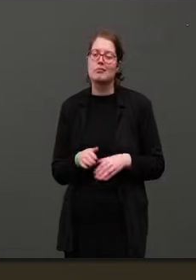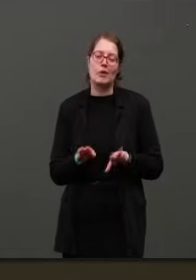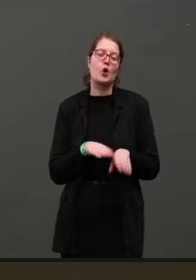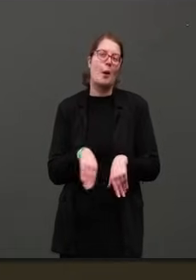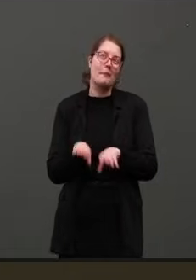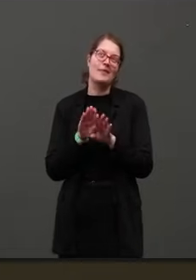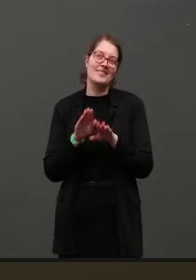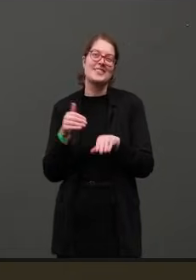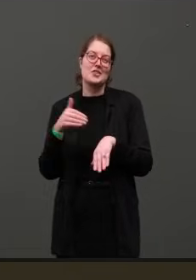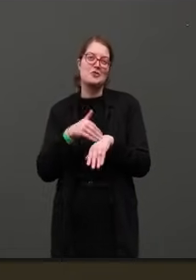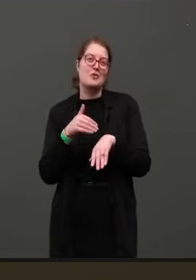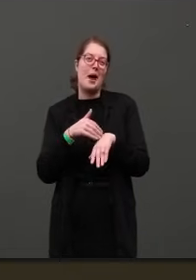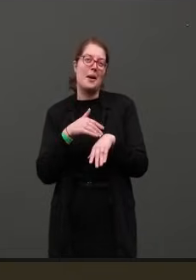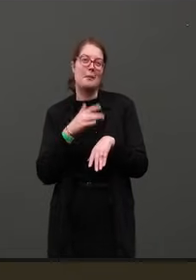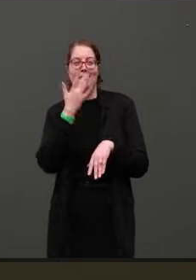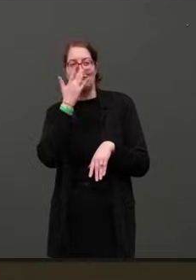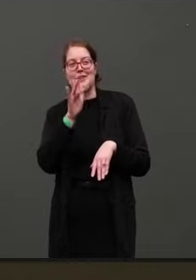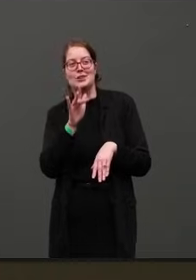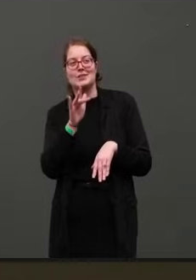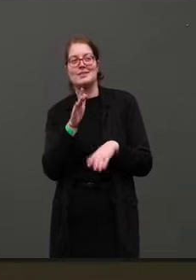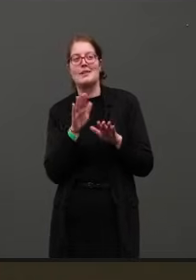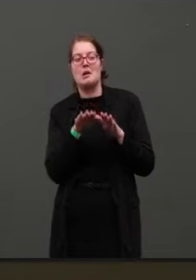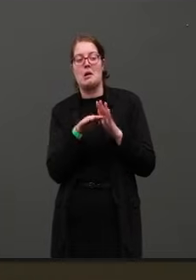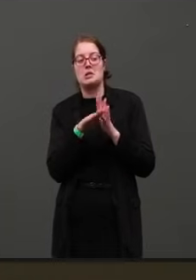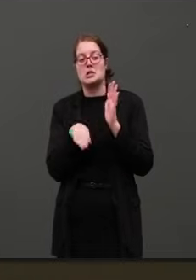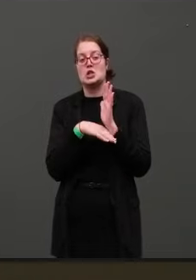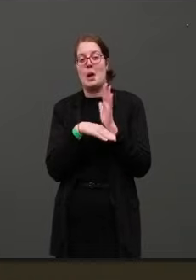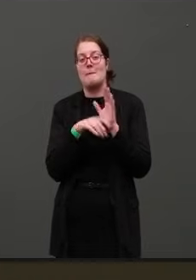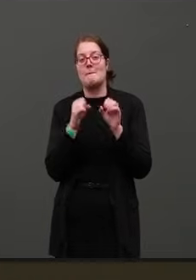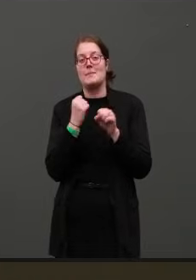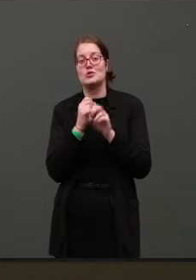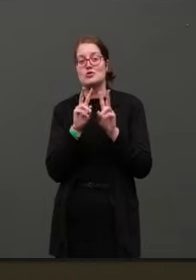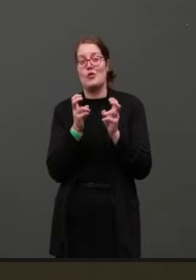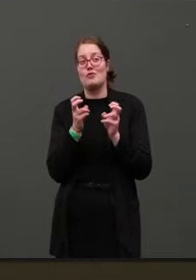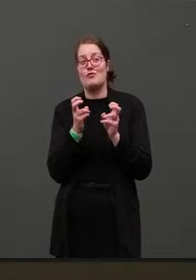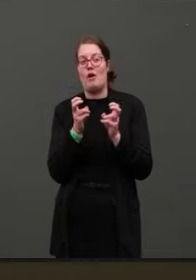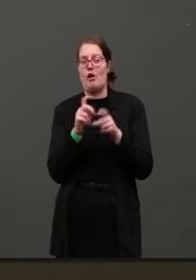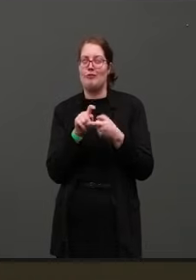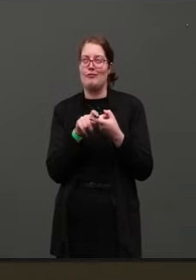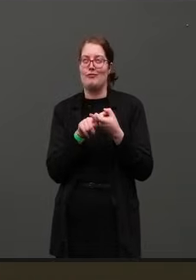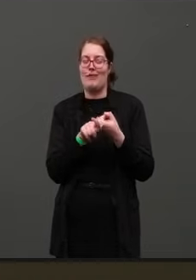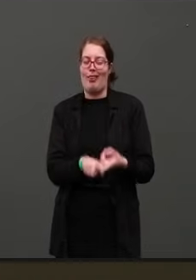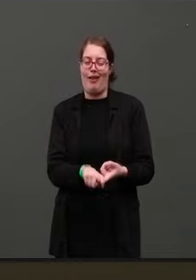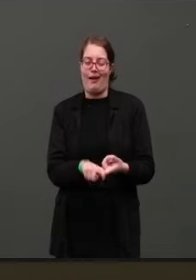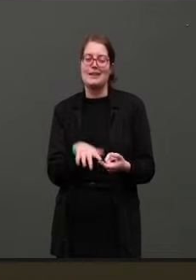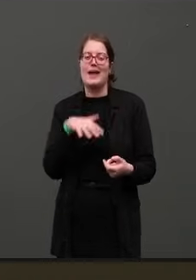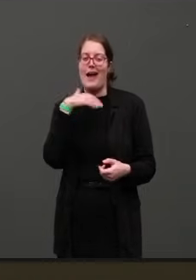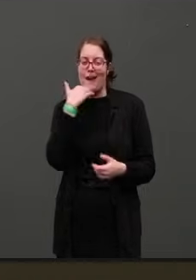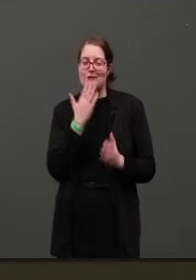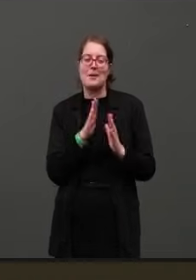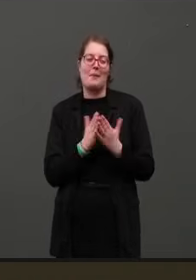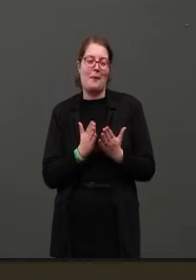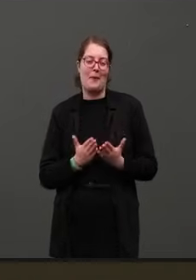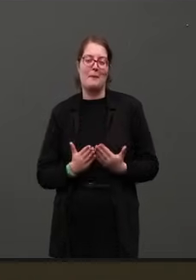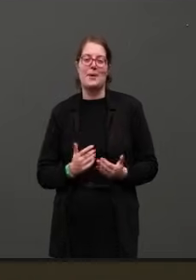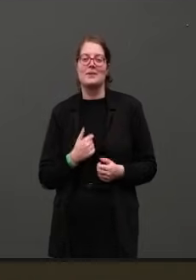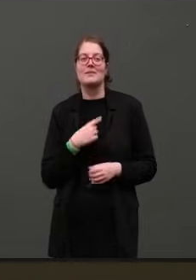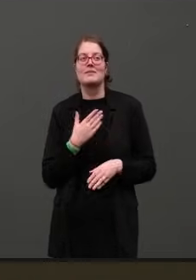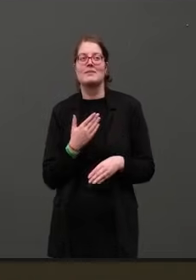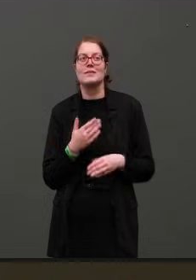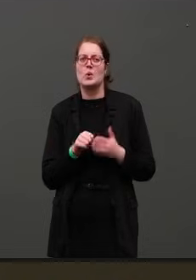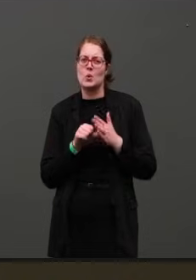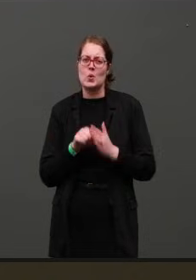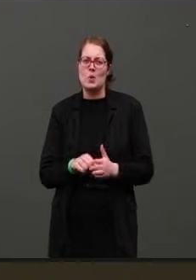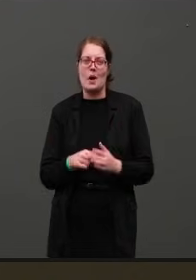of, the subgenre of crime that I write in practically relies on that in every single book. And I work very hard to misdirect